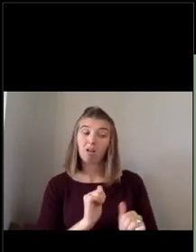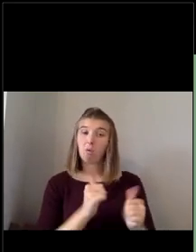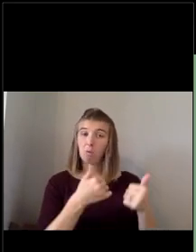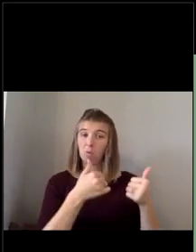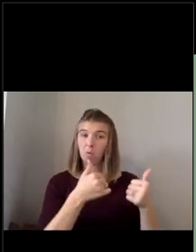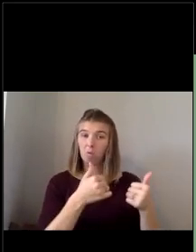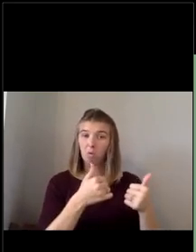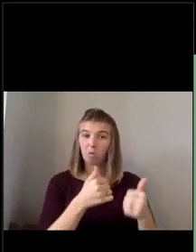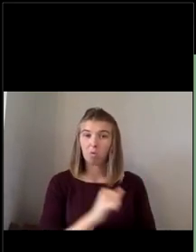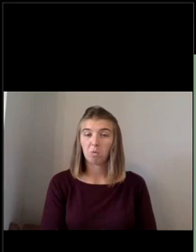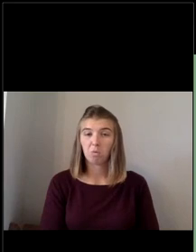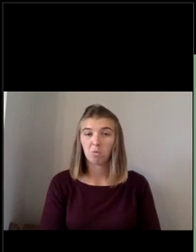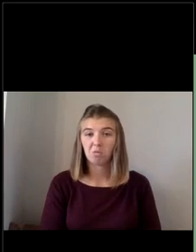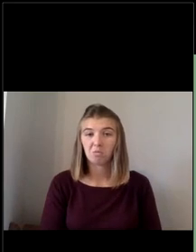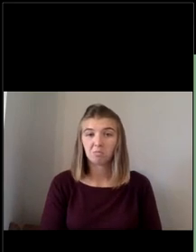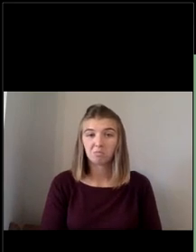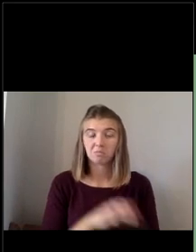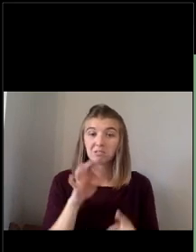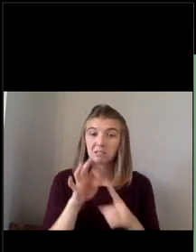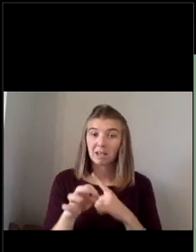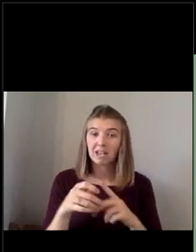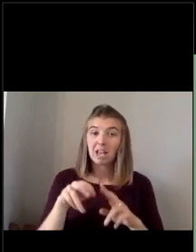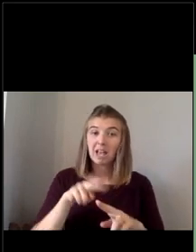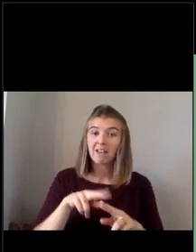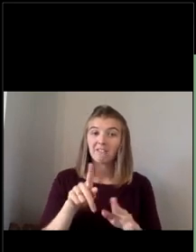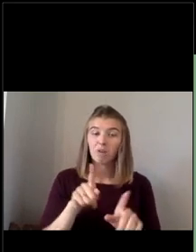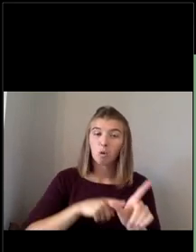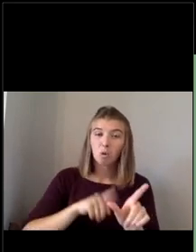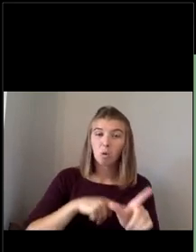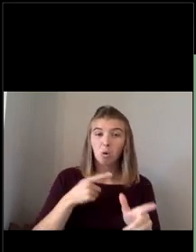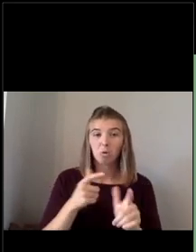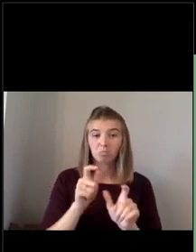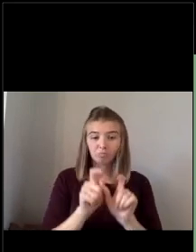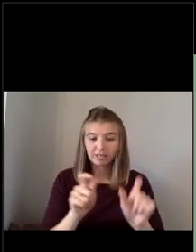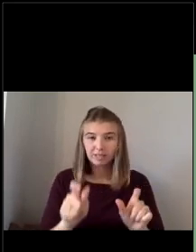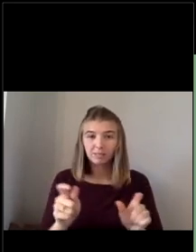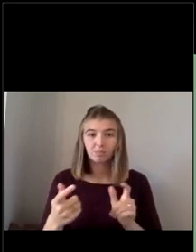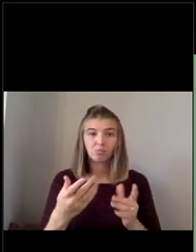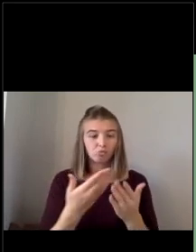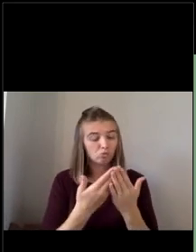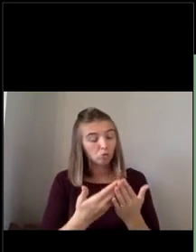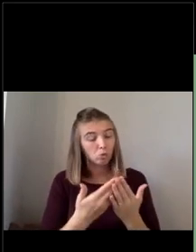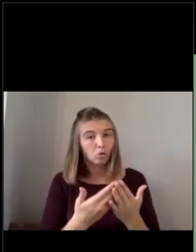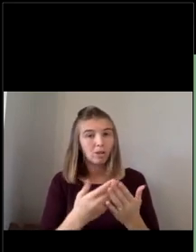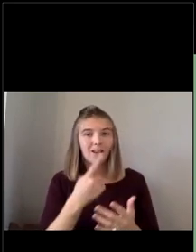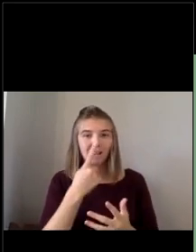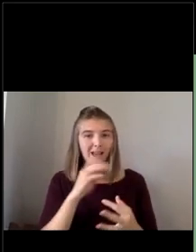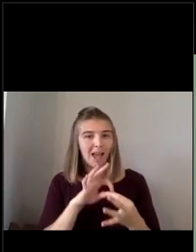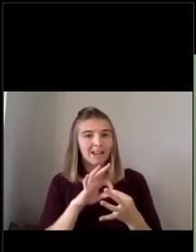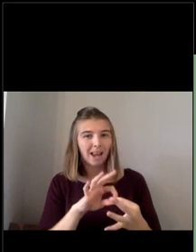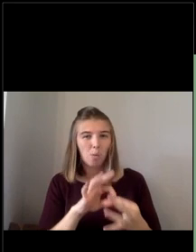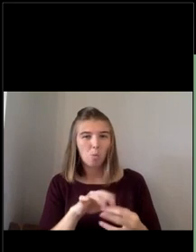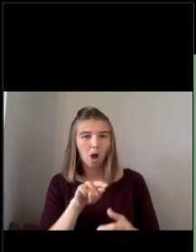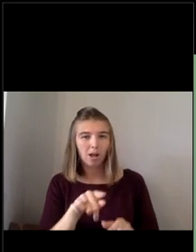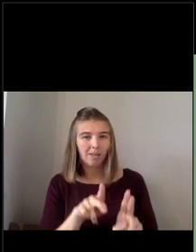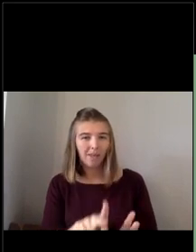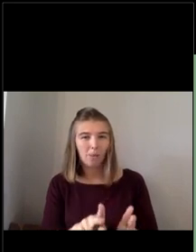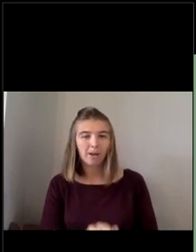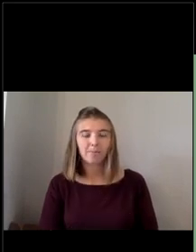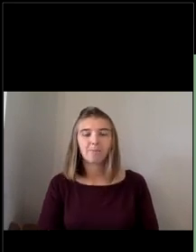early career academics also, it can be a source of building networks of support as well. Those that are on